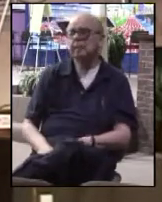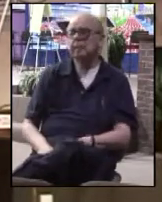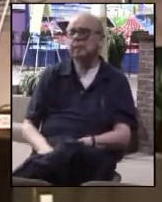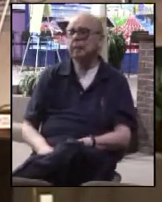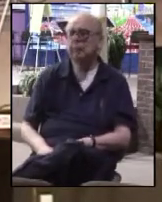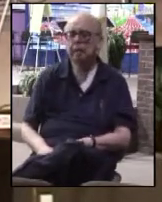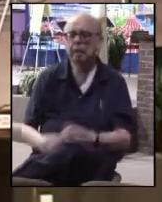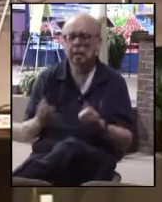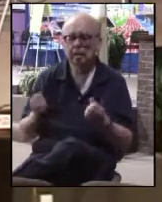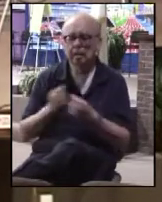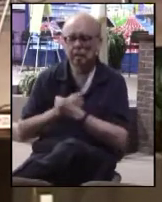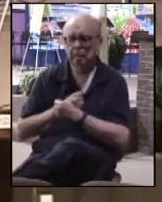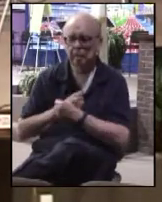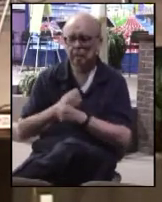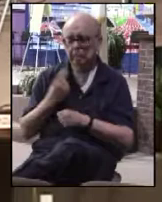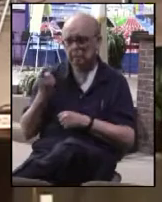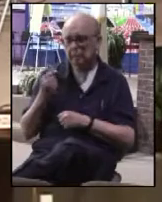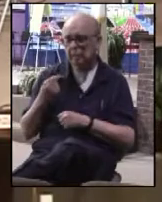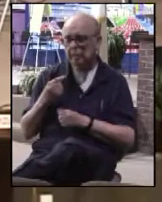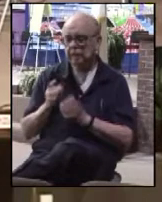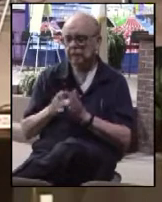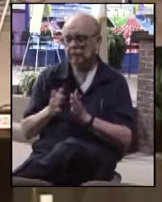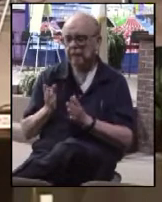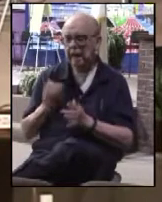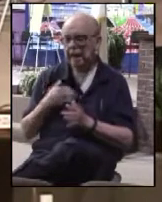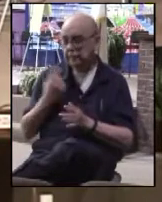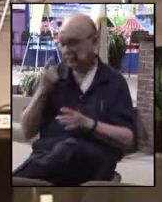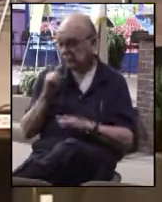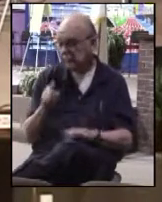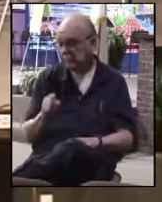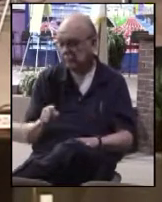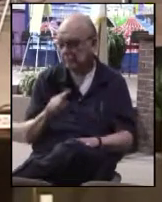how much love do you think Jesus has for you